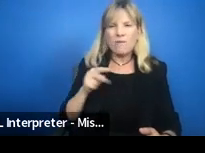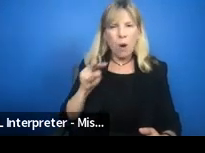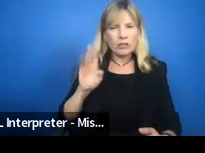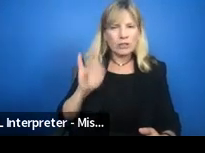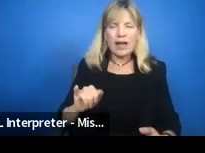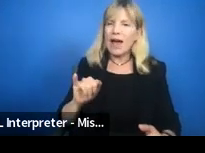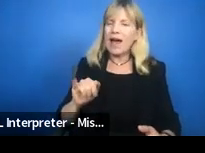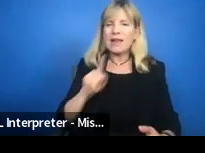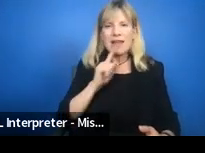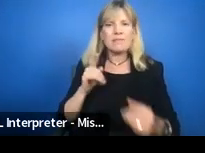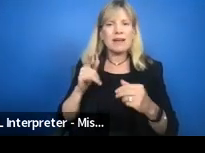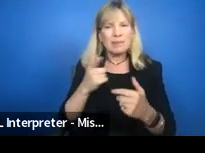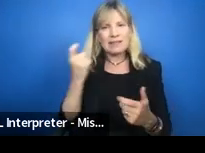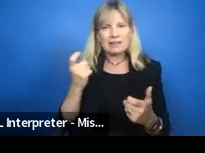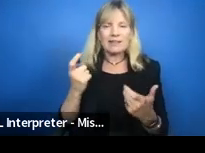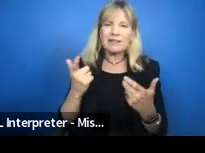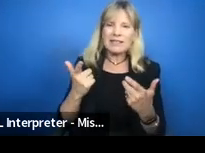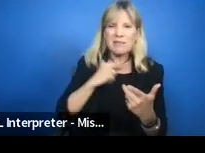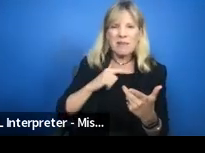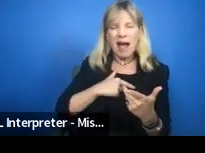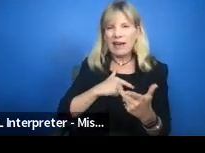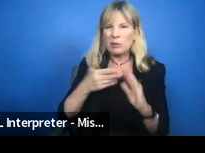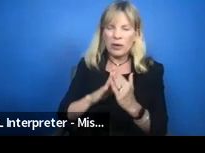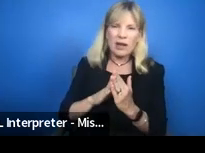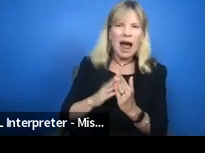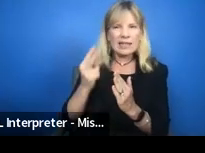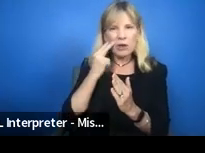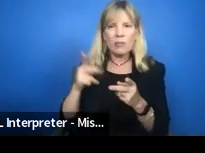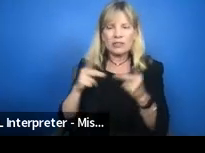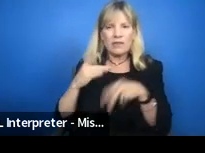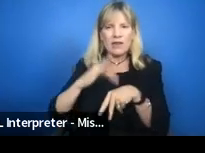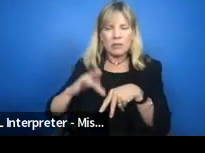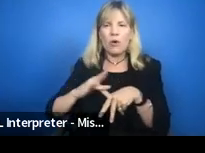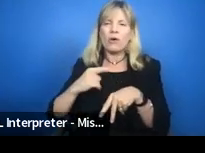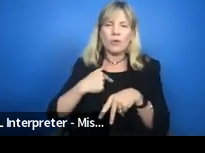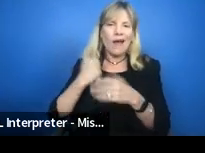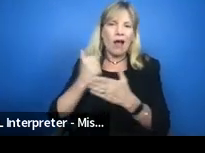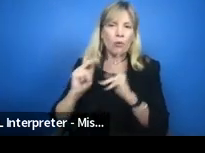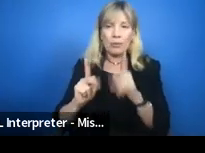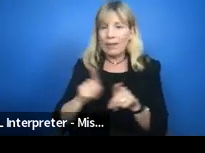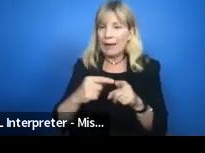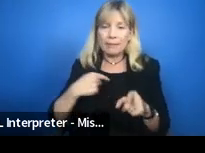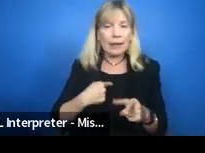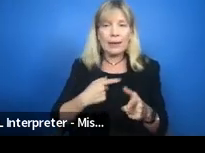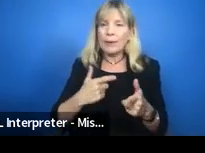in the outreach and enrollment community. So a position opened up there, and I got to help folks like me on the ground